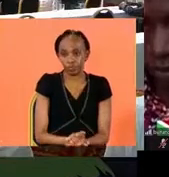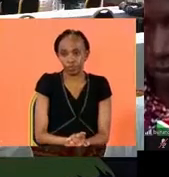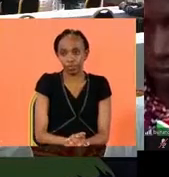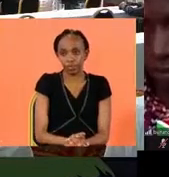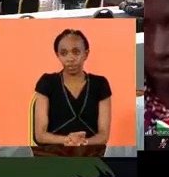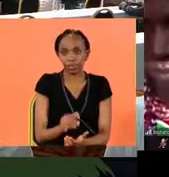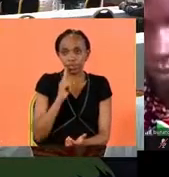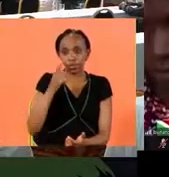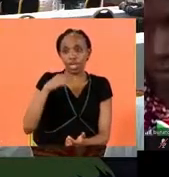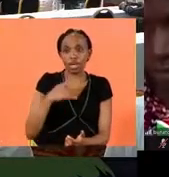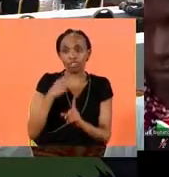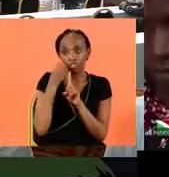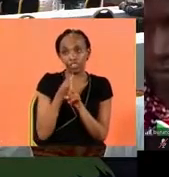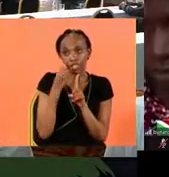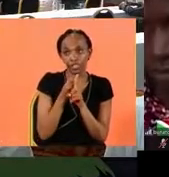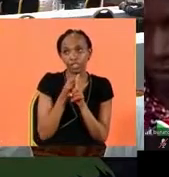So we have to fight